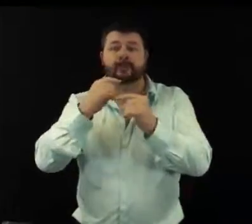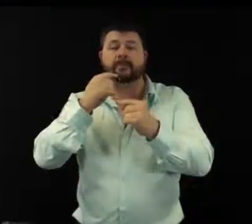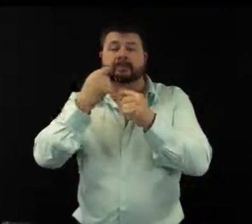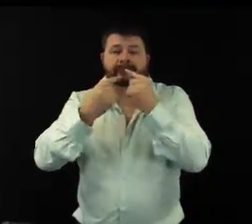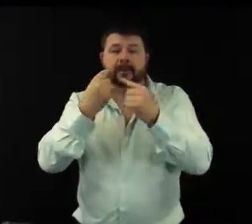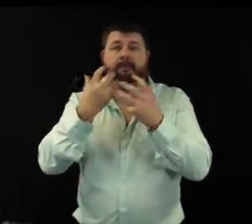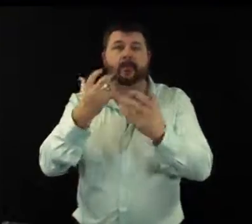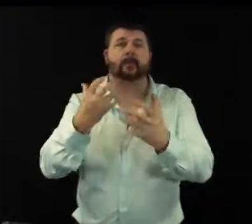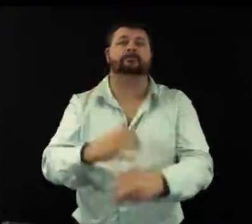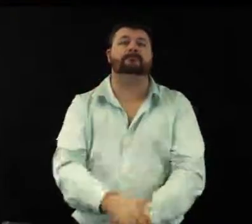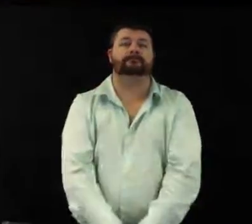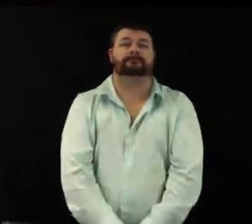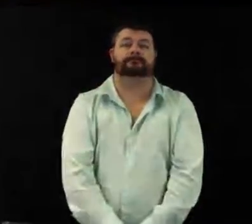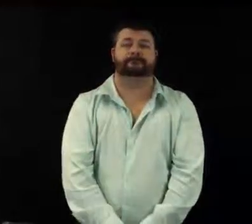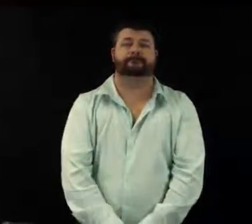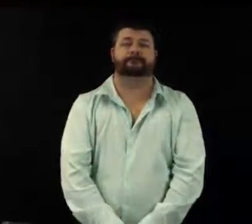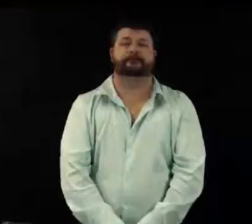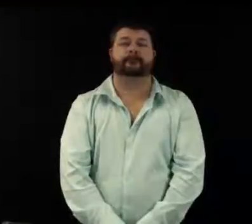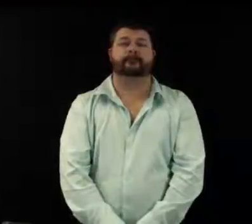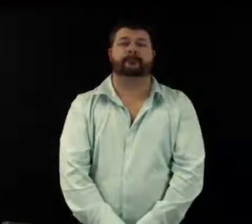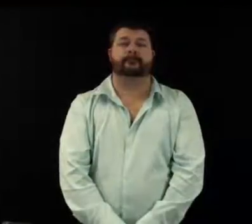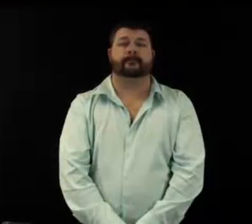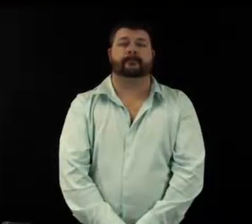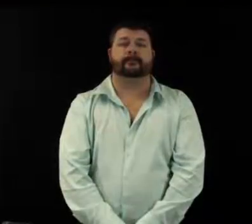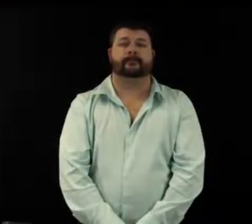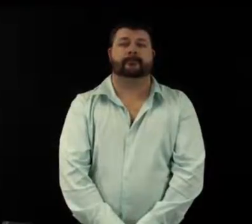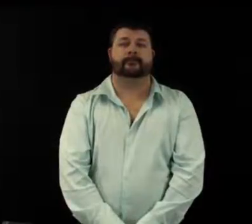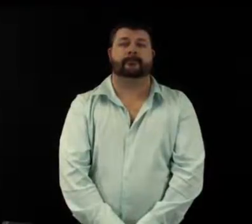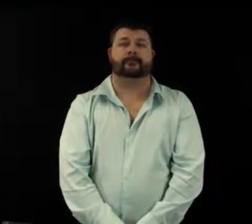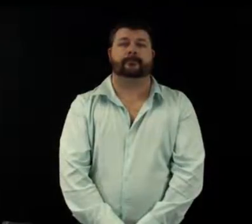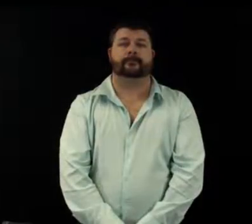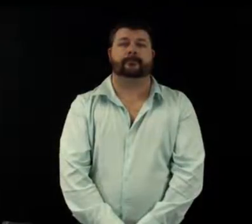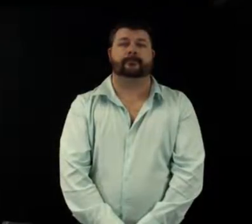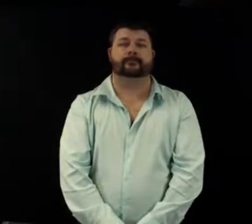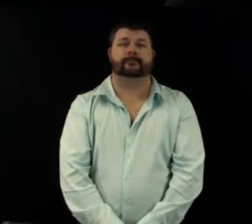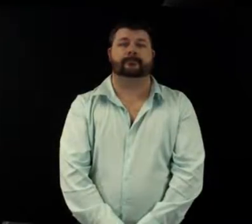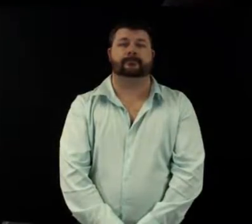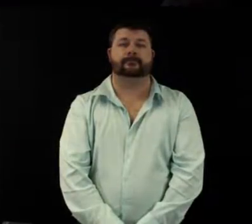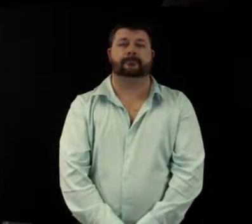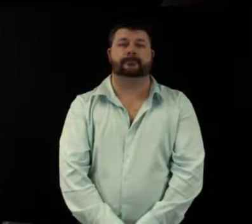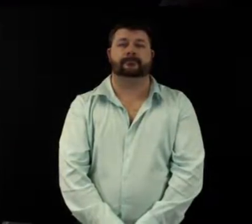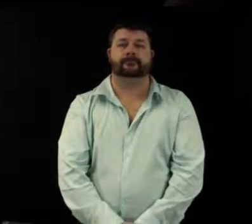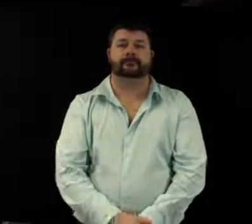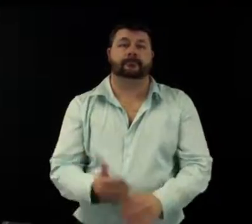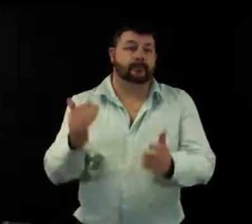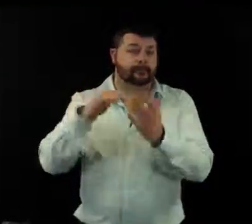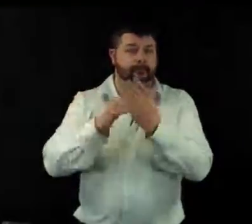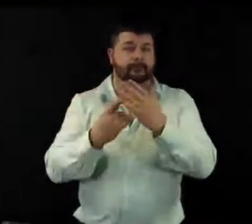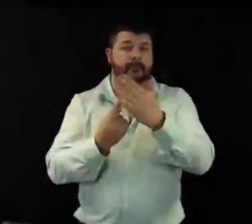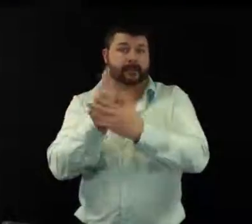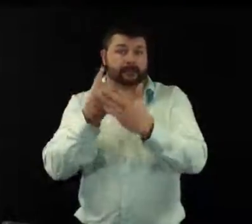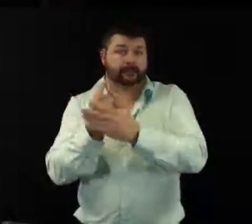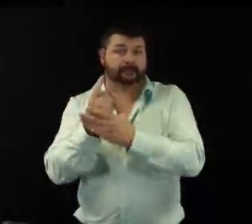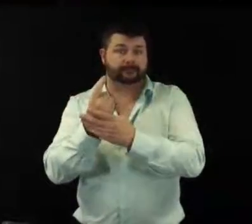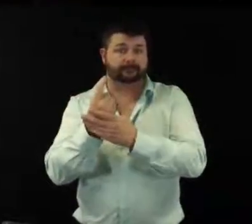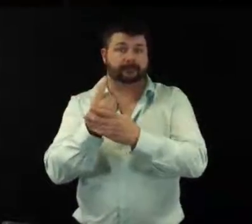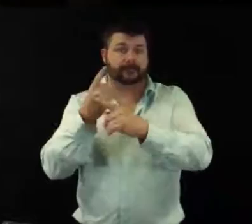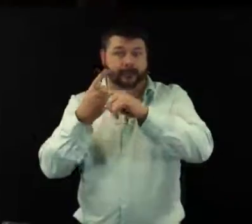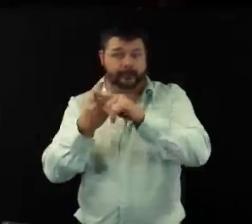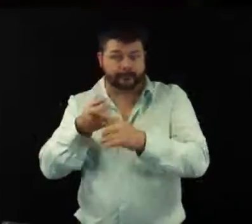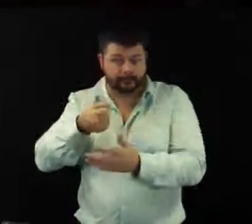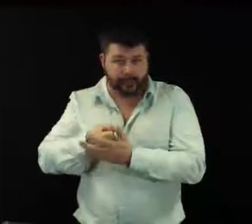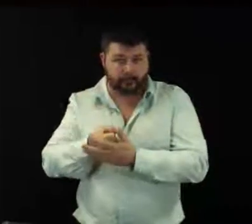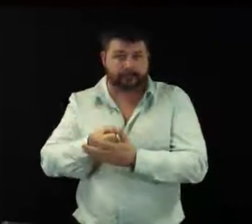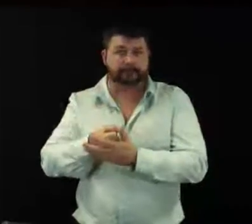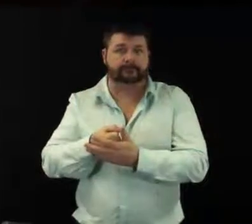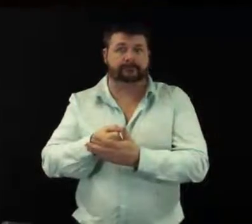To create an event, tap on the plus button in the bottom right of the screen. Tap in the title text box and give the event a name.